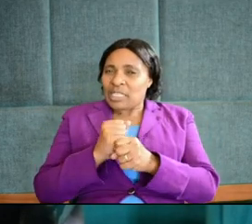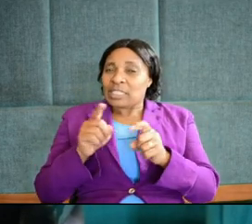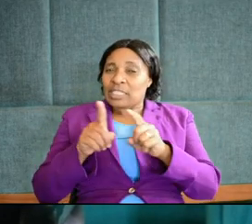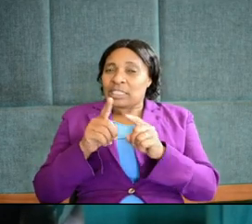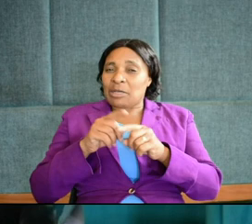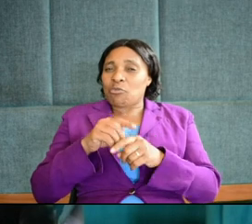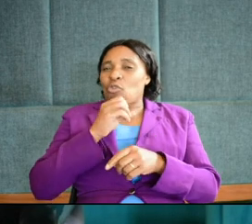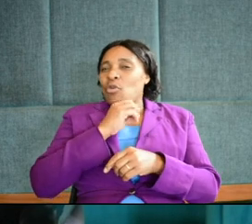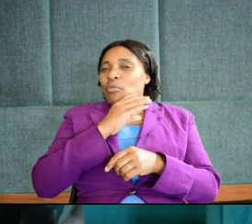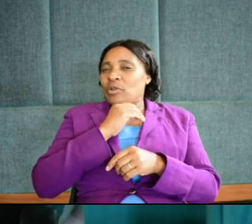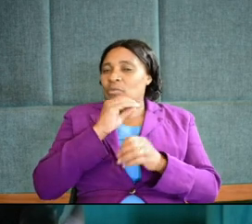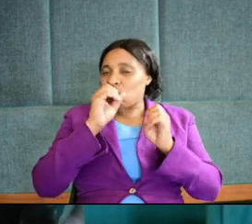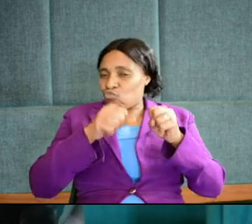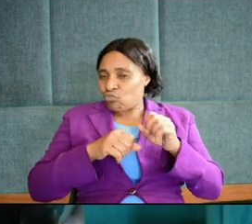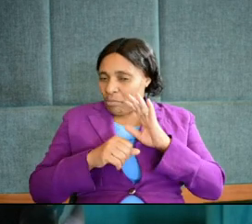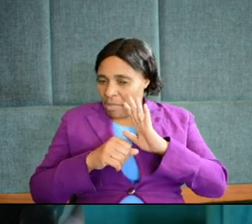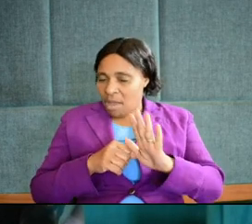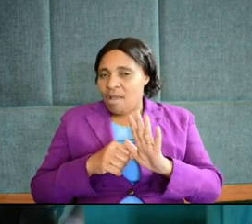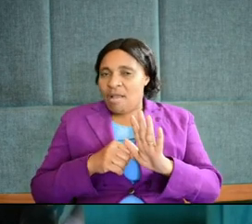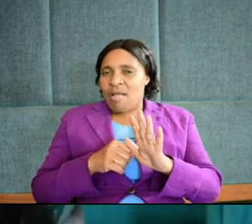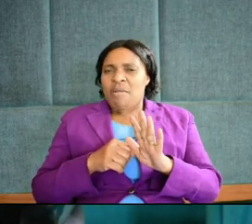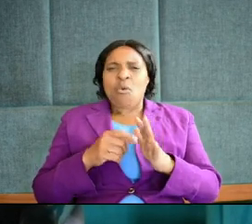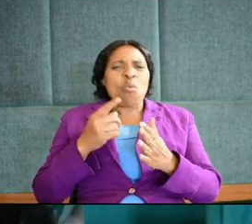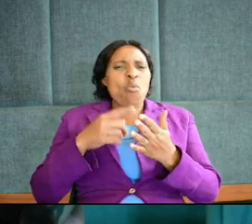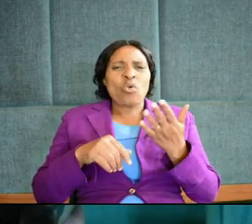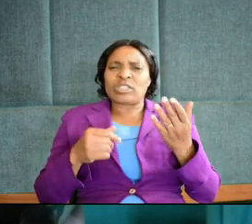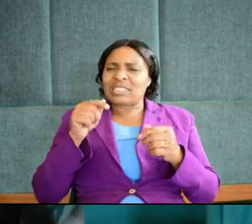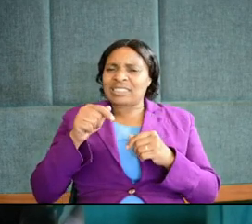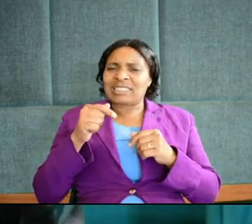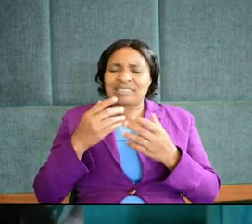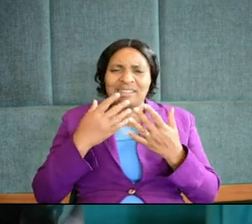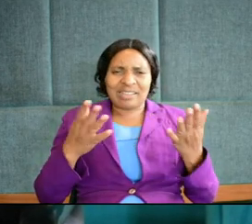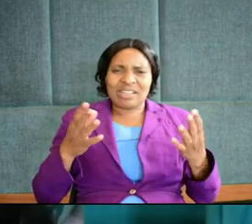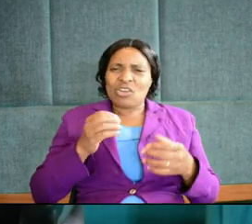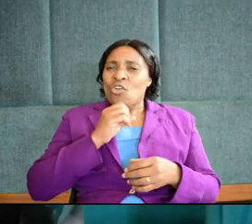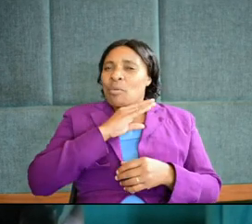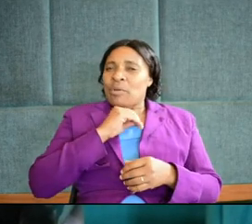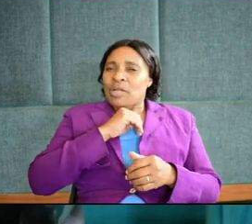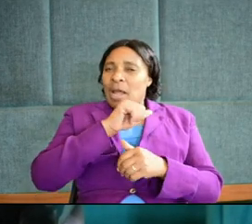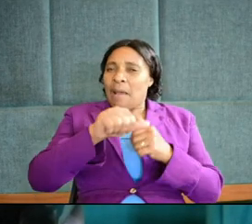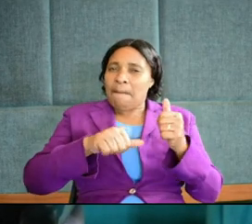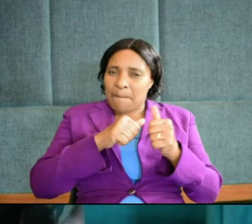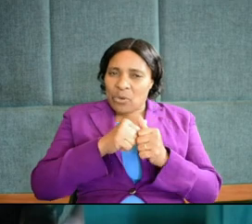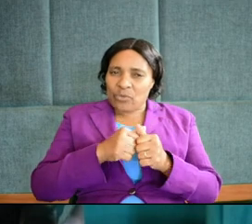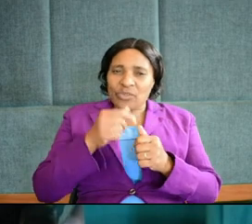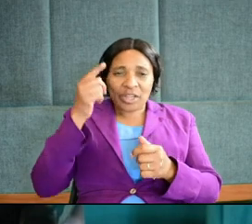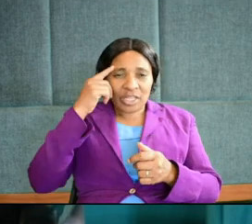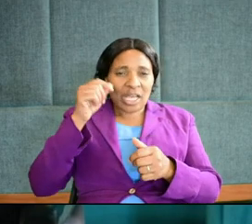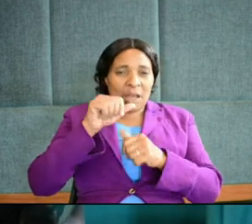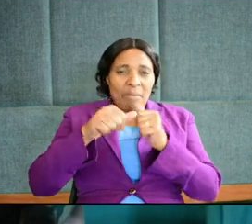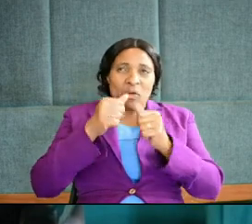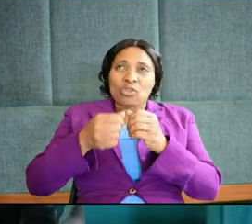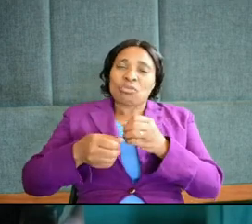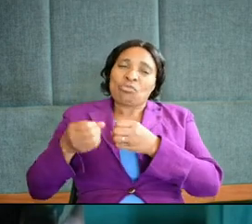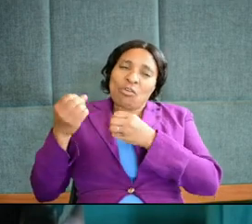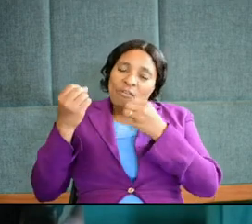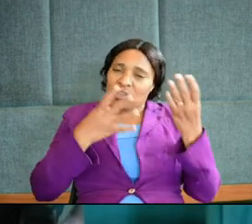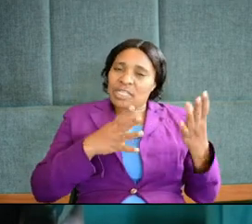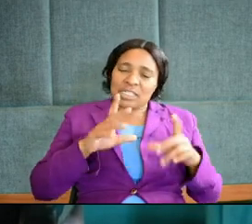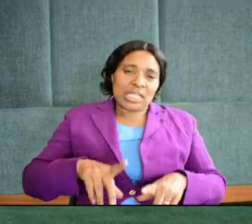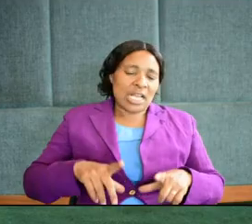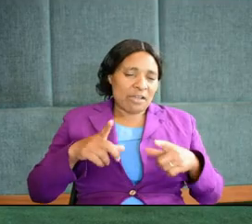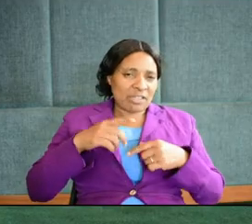we were found in their shoes. So what is this thing that we complain about and not think about God's providence in our